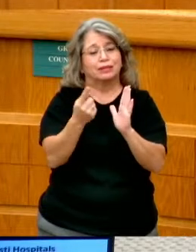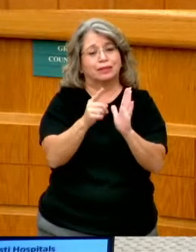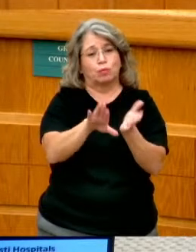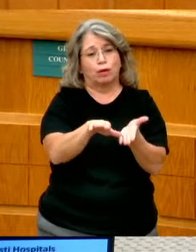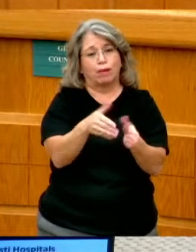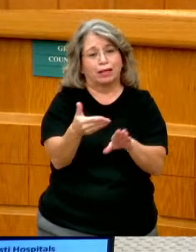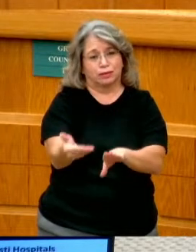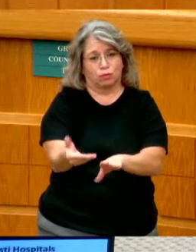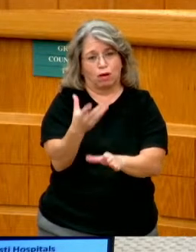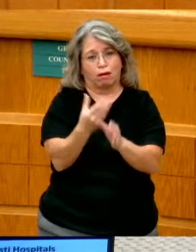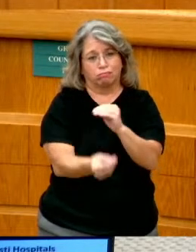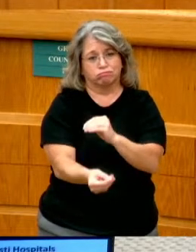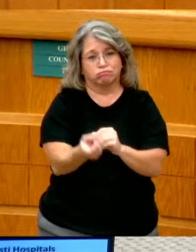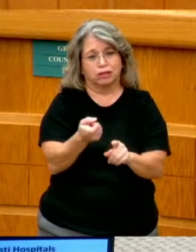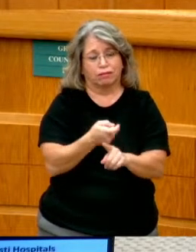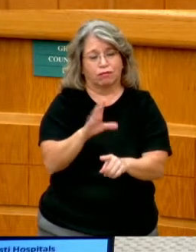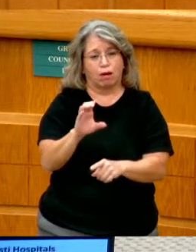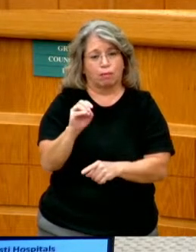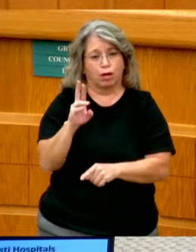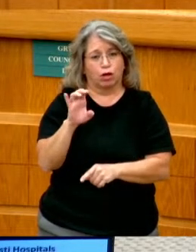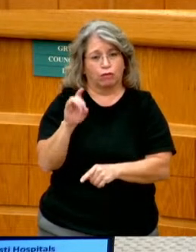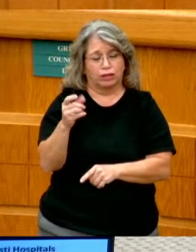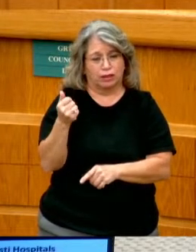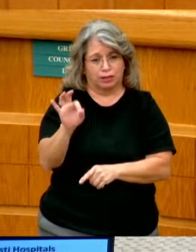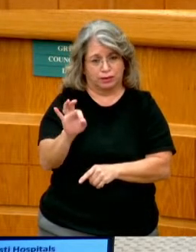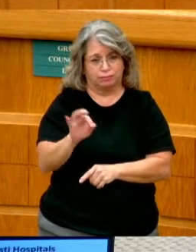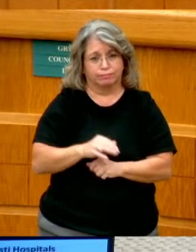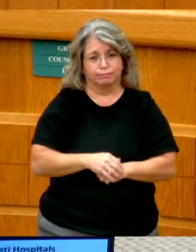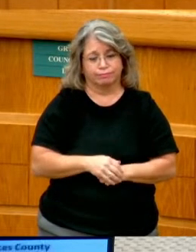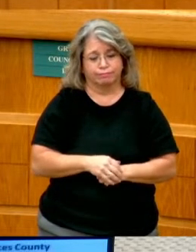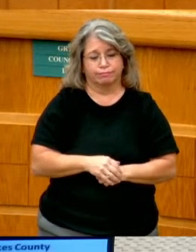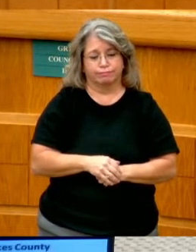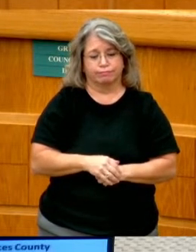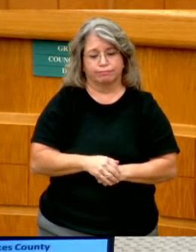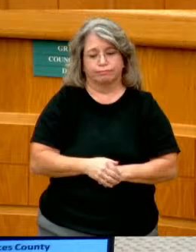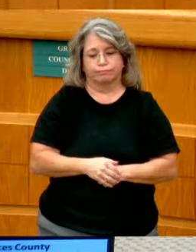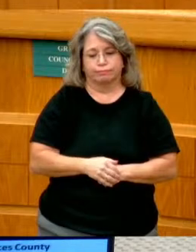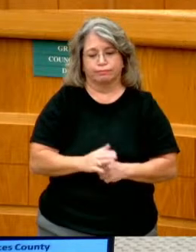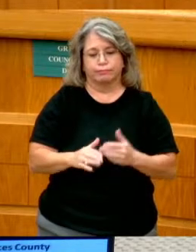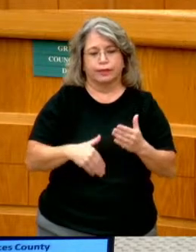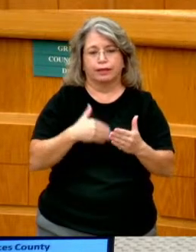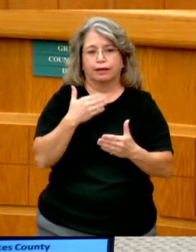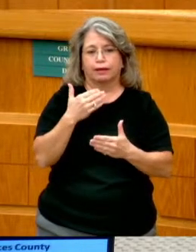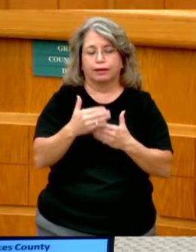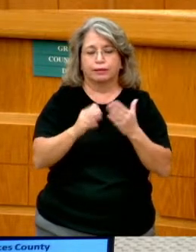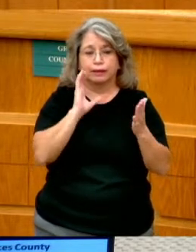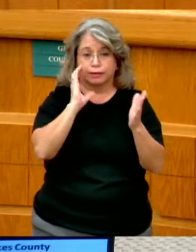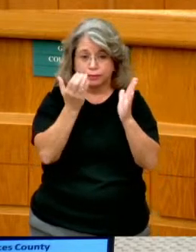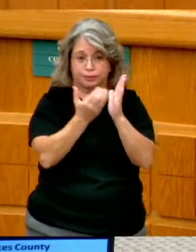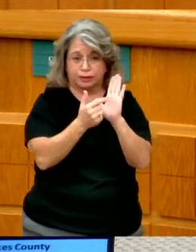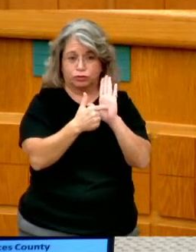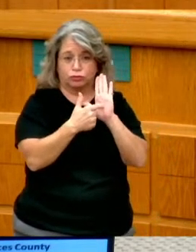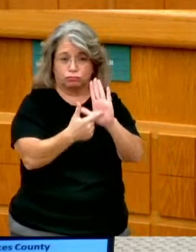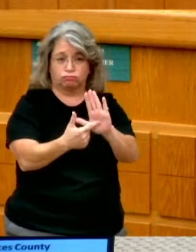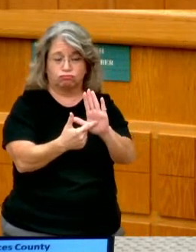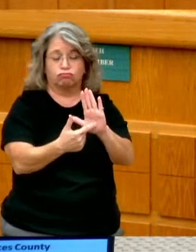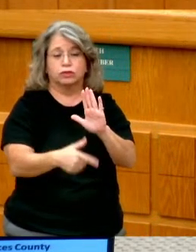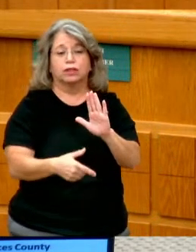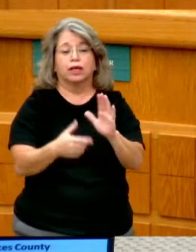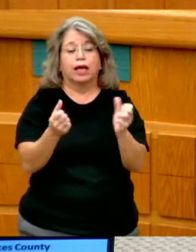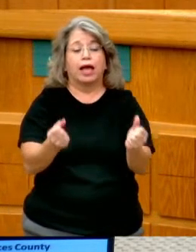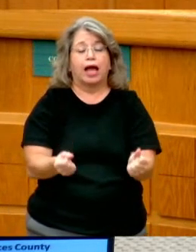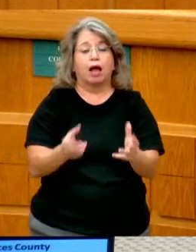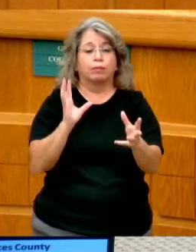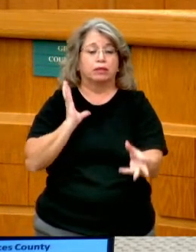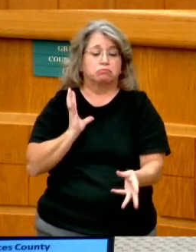from COVID-19 patients. Next slide. So how many total COVID-19 deaths